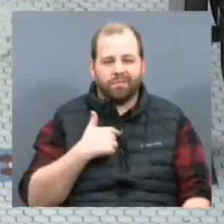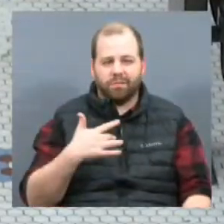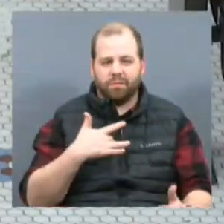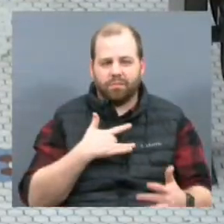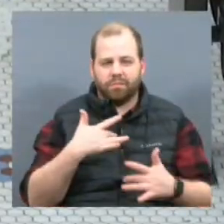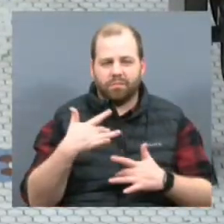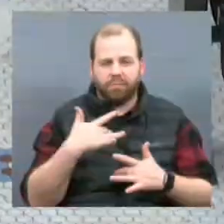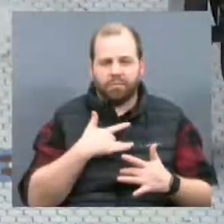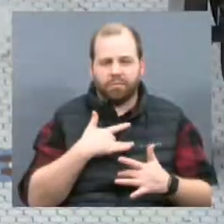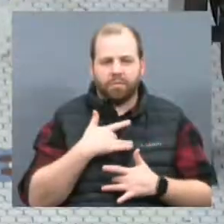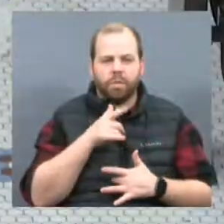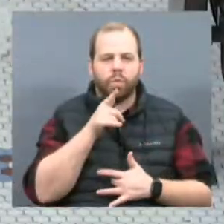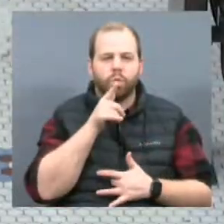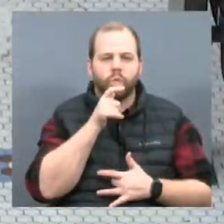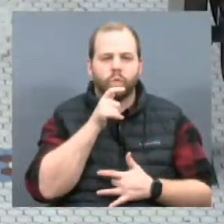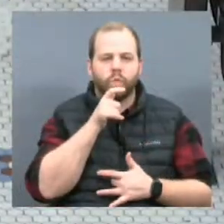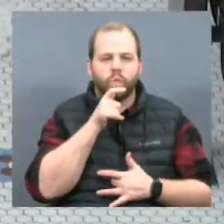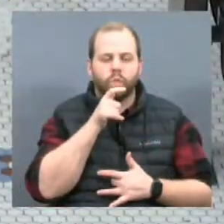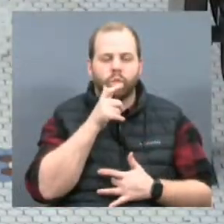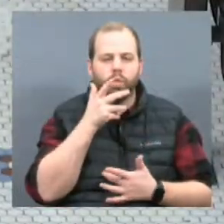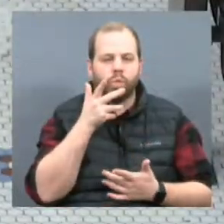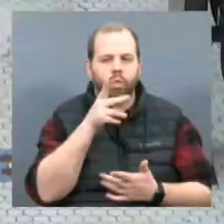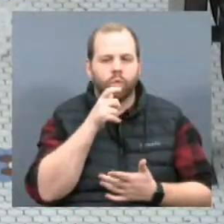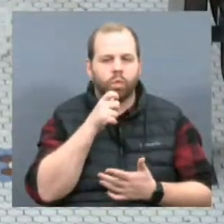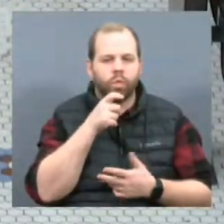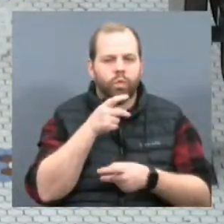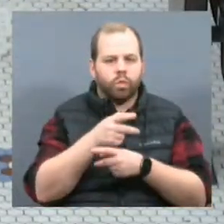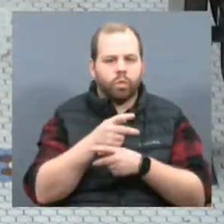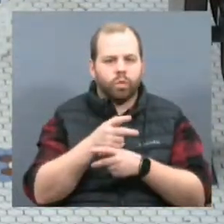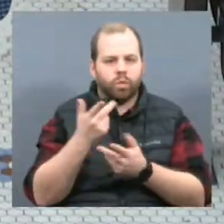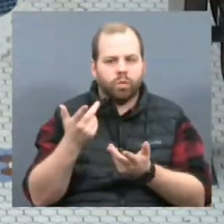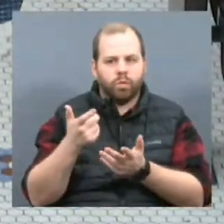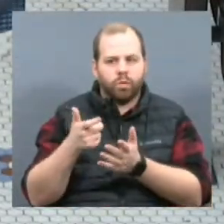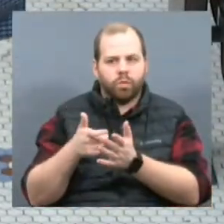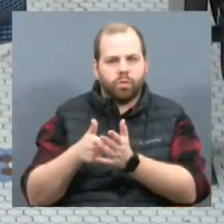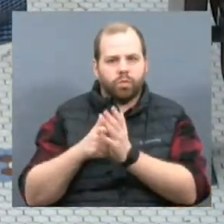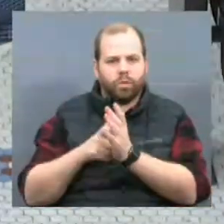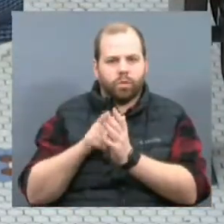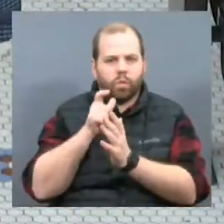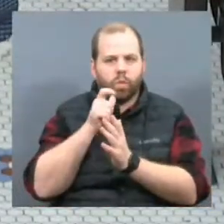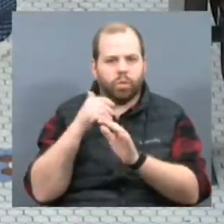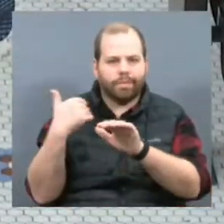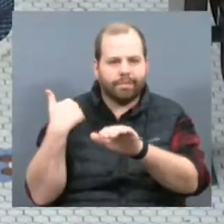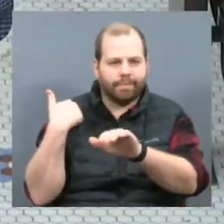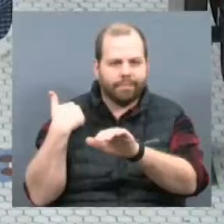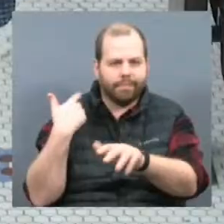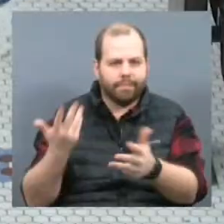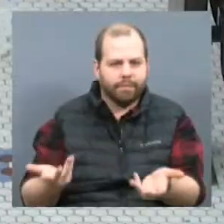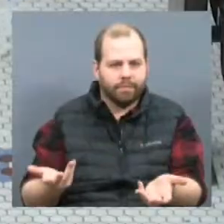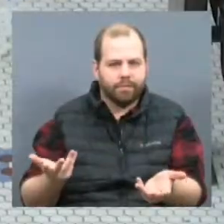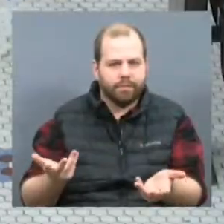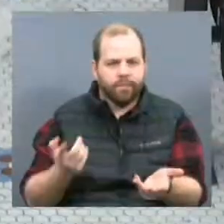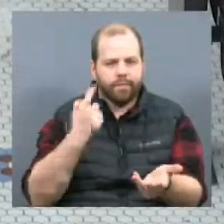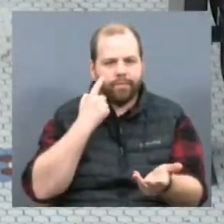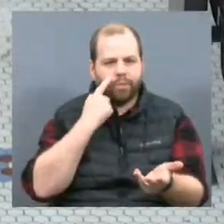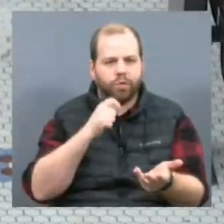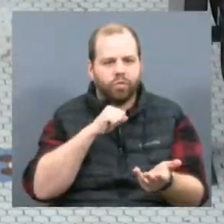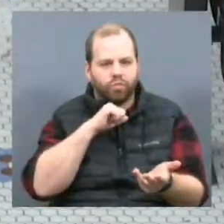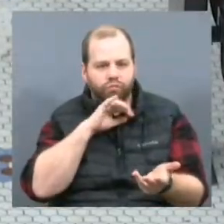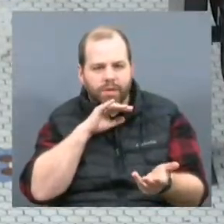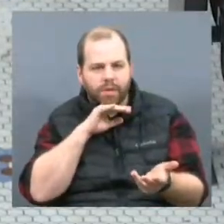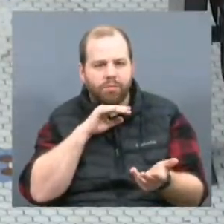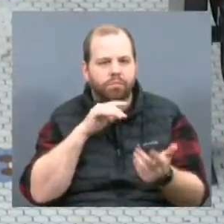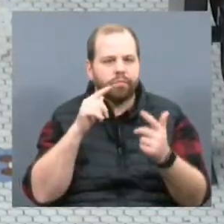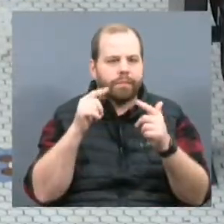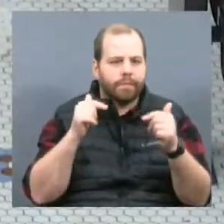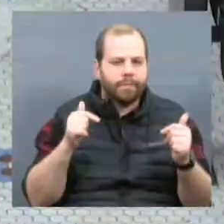that who's going to hold, what are their requirements going to be, and who's going to hold them accountable for trash? And we